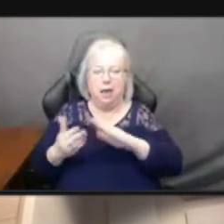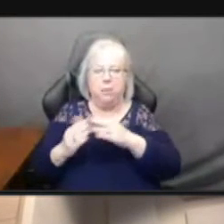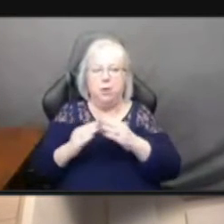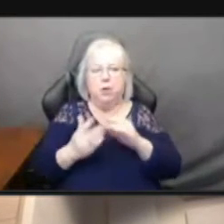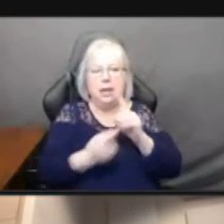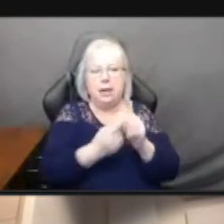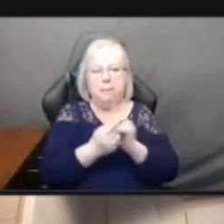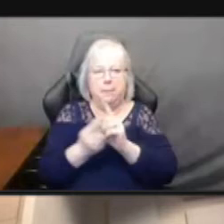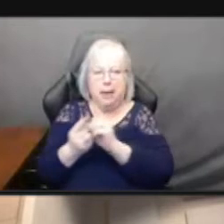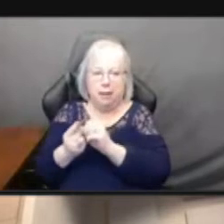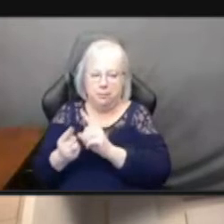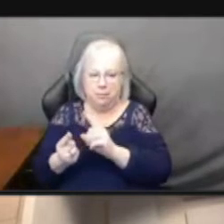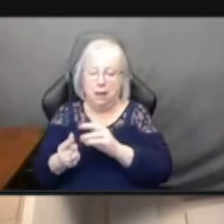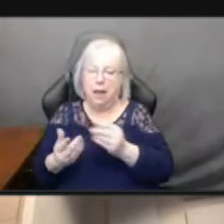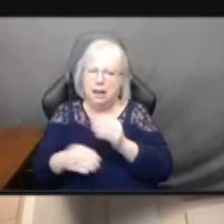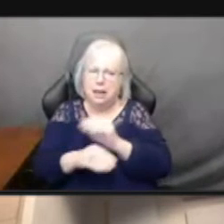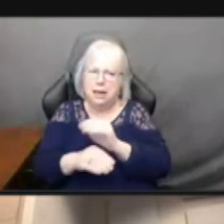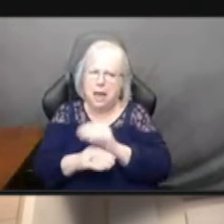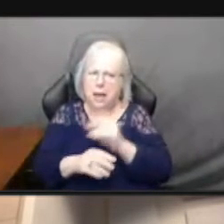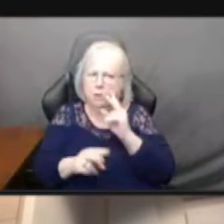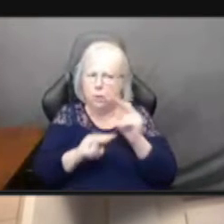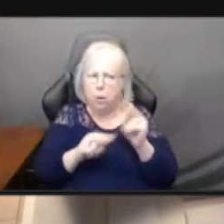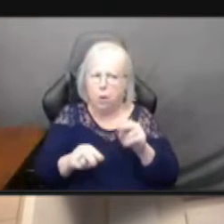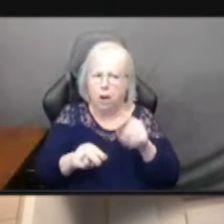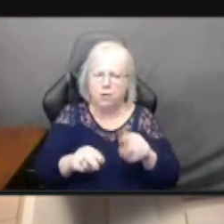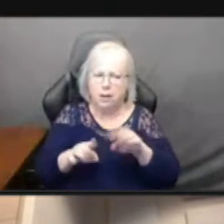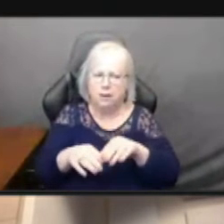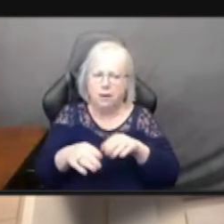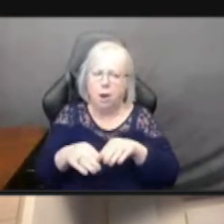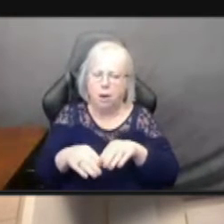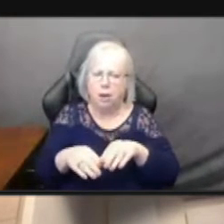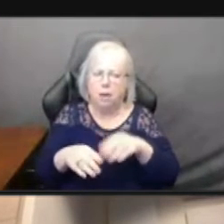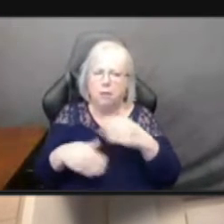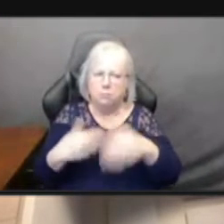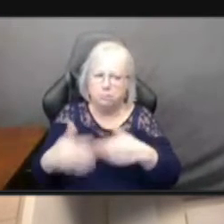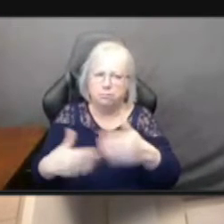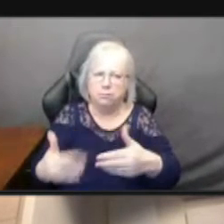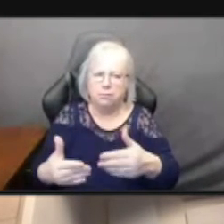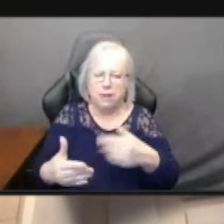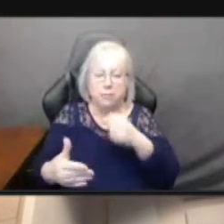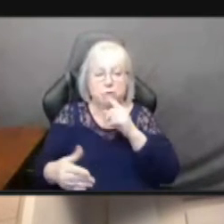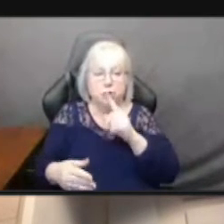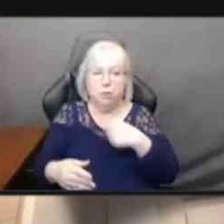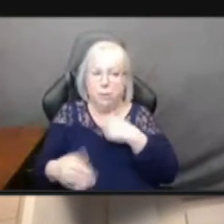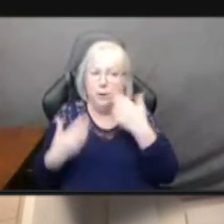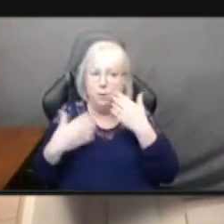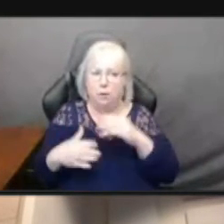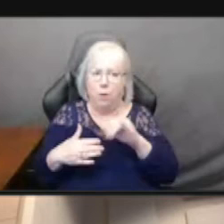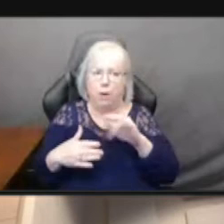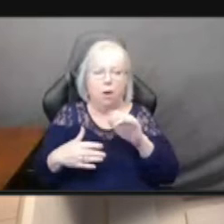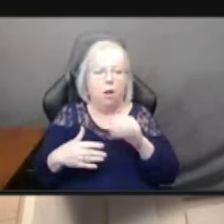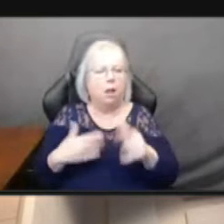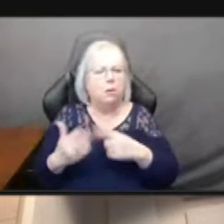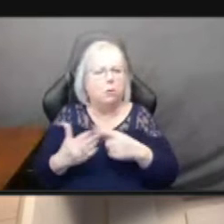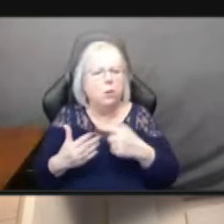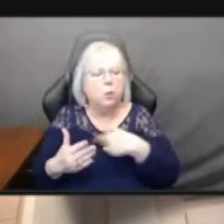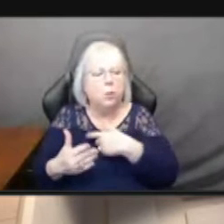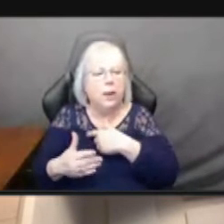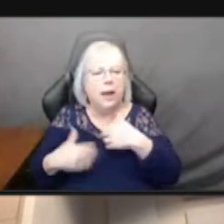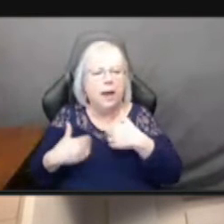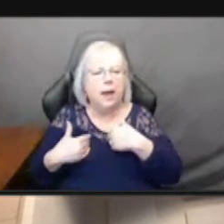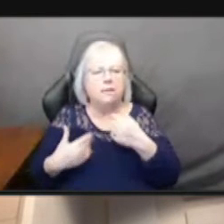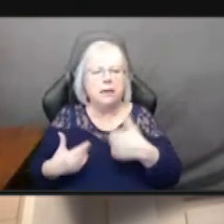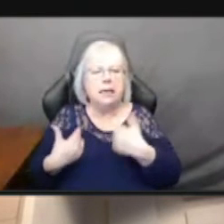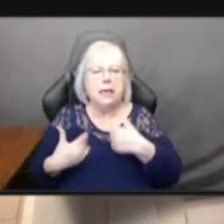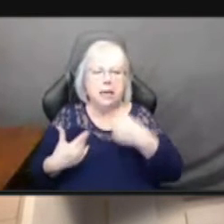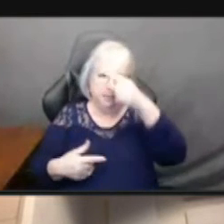evening, as we watch this unfold, and I'm sure we don't know it all, but when we have a young Black man saying, let's help get businesses started, and